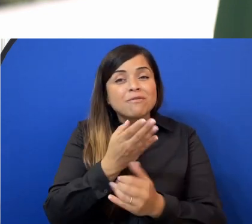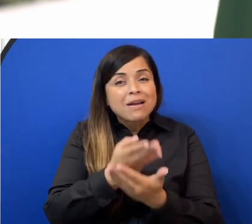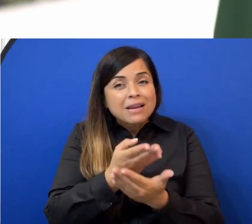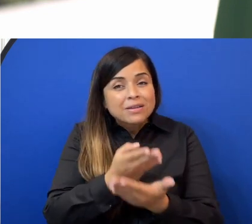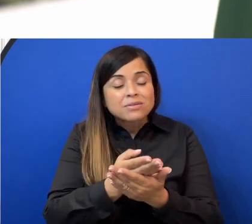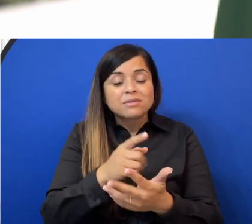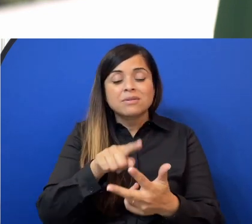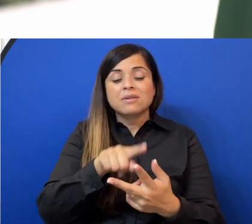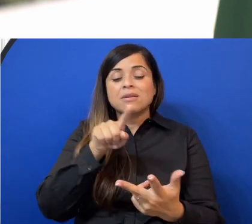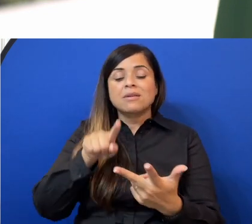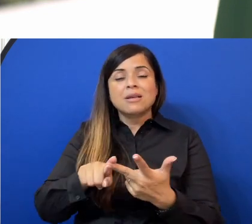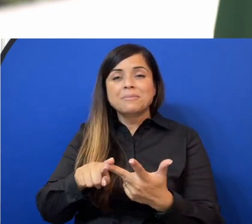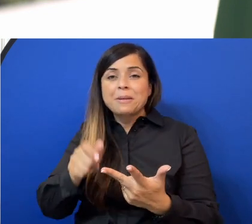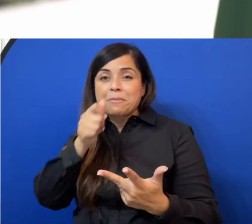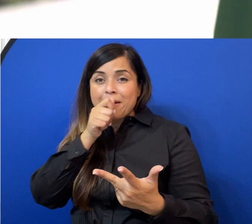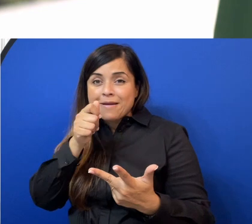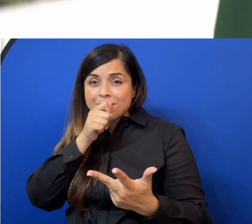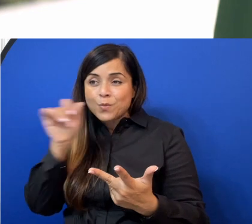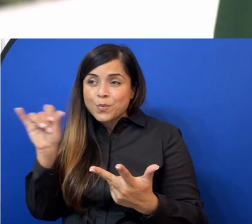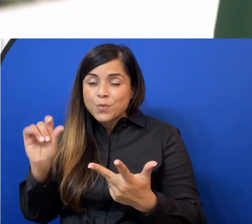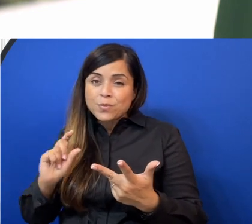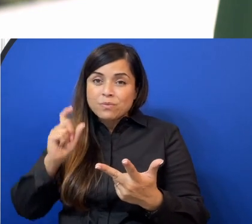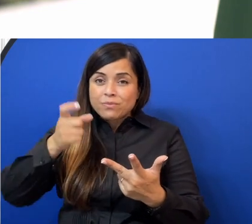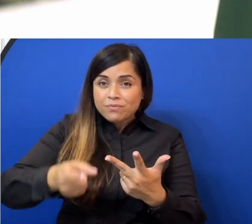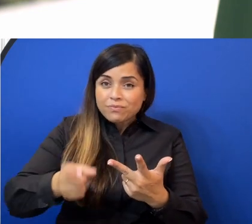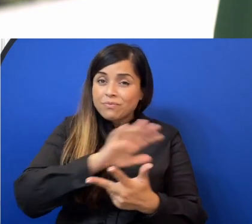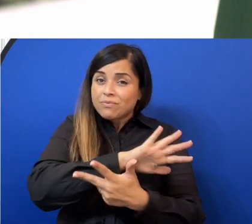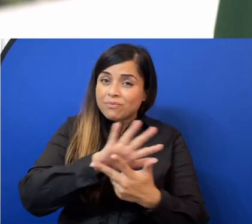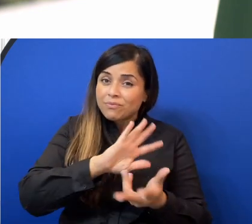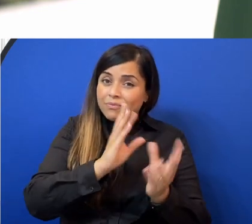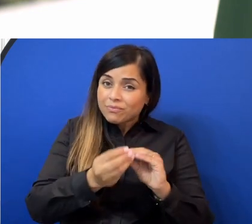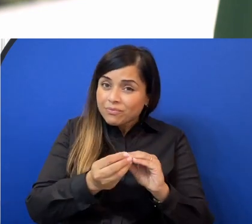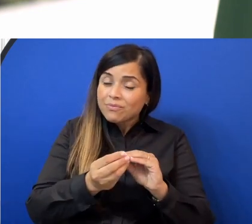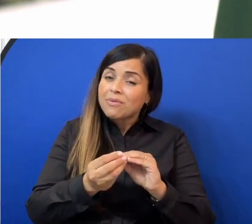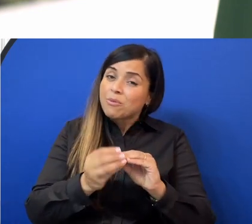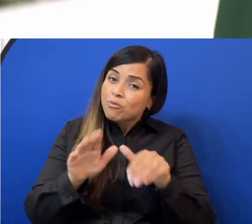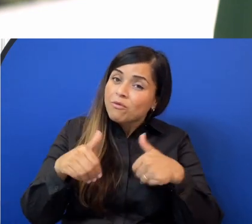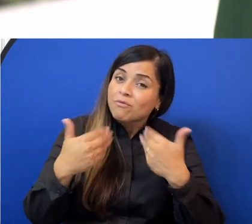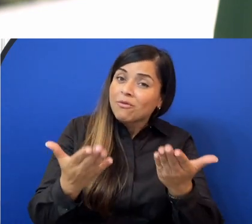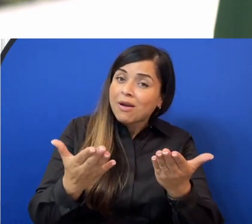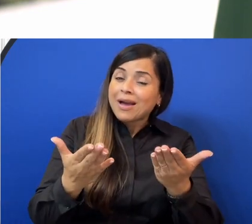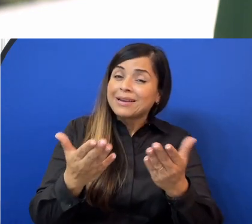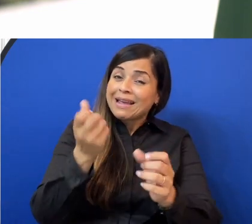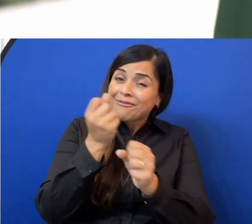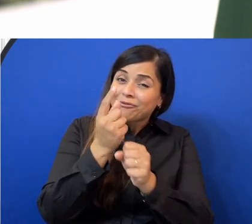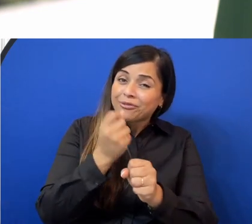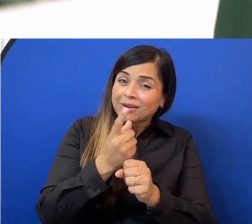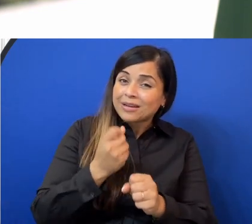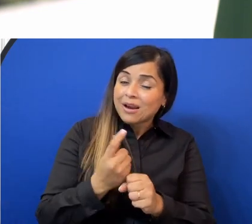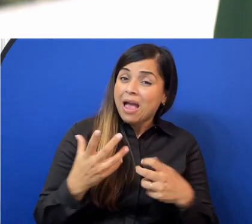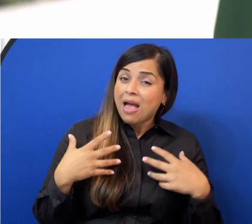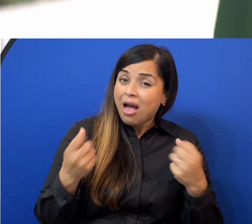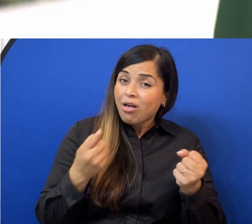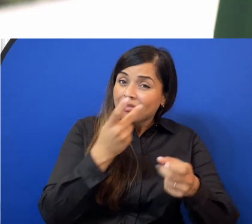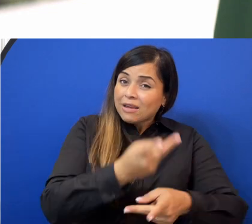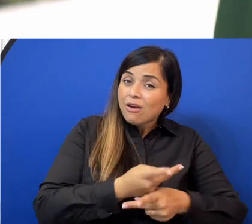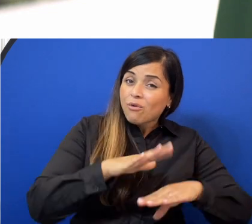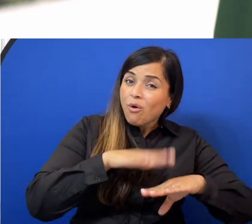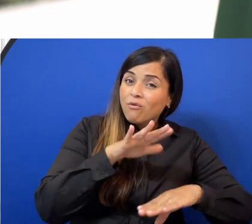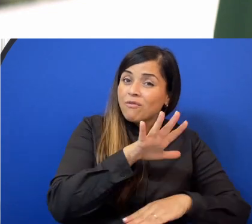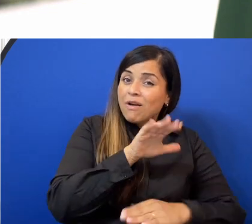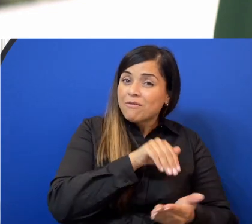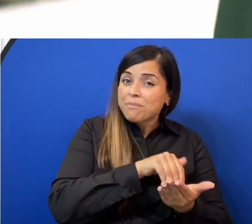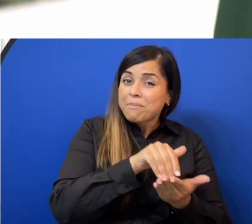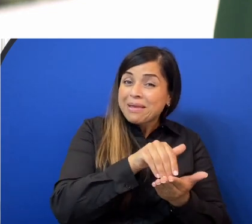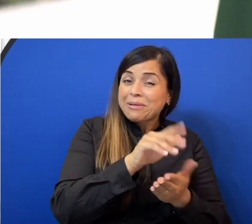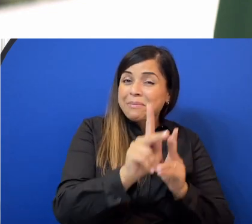enterprise have resulted in the AKDN providing each year healthcare to over 5 million patients and